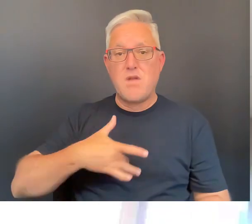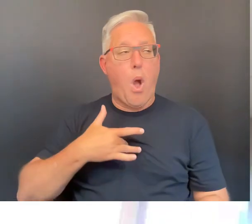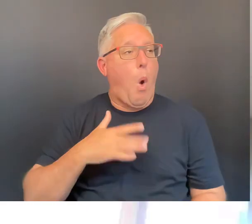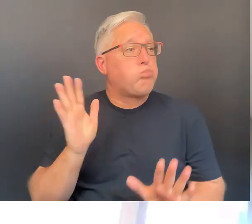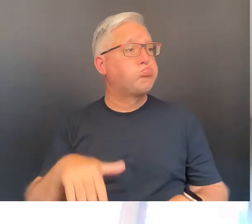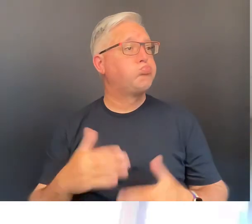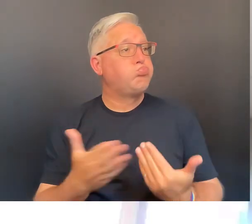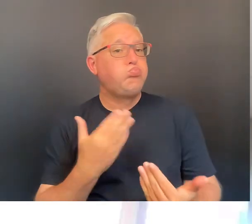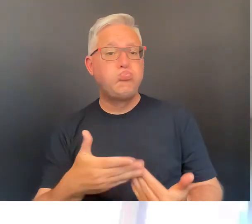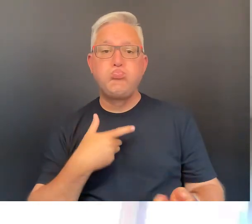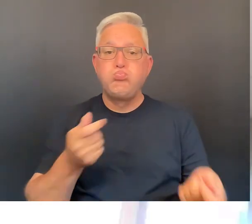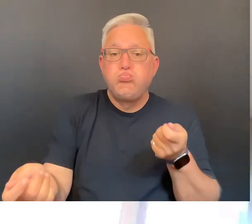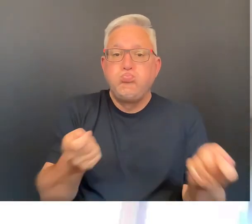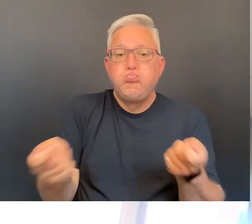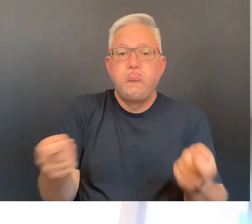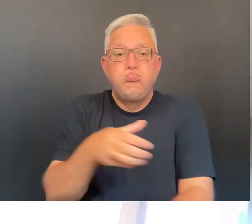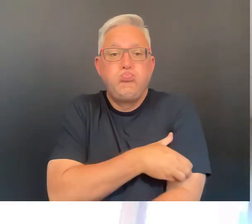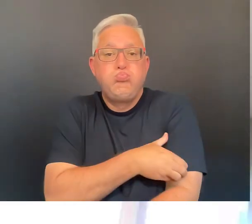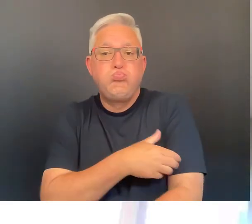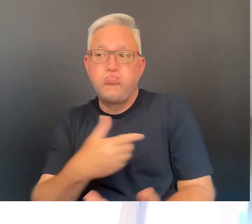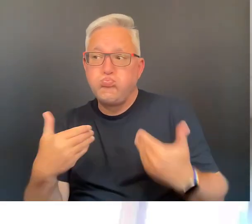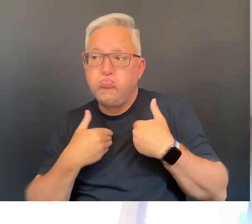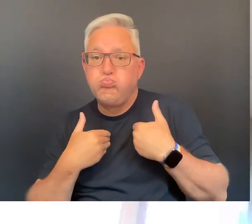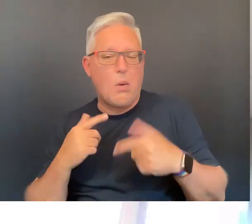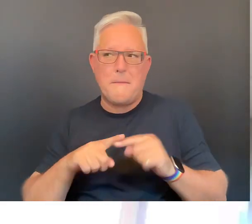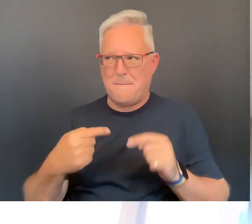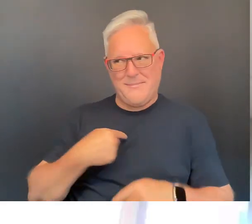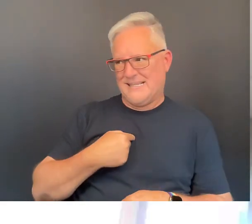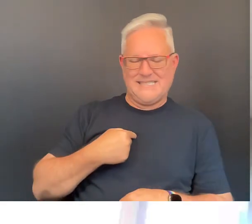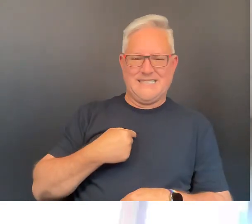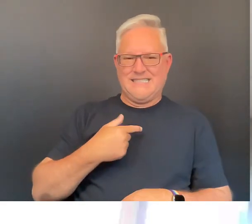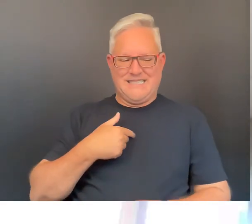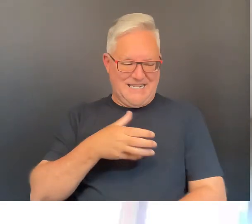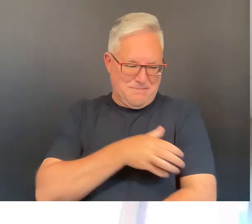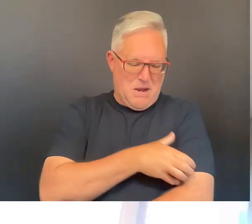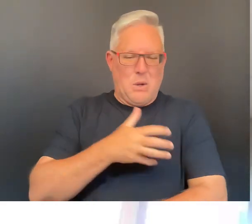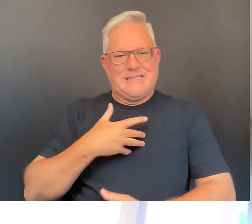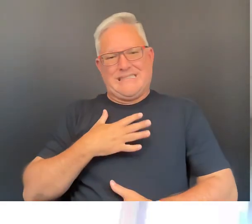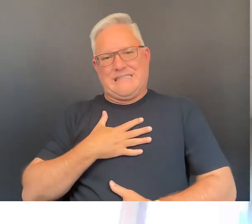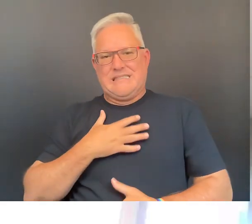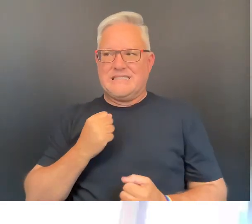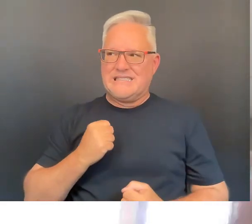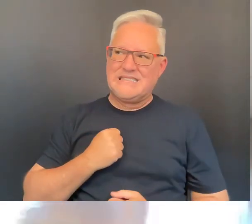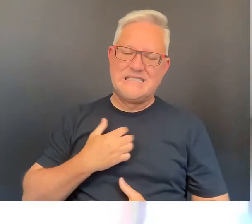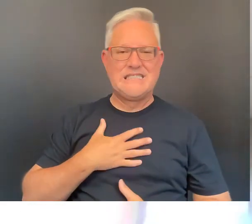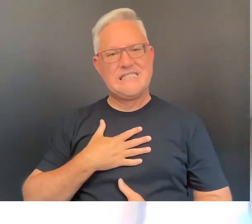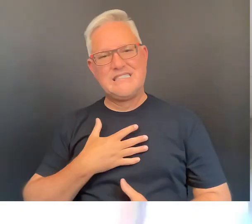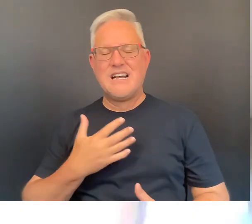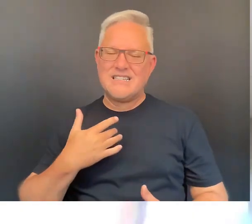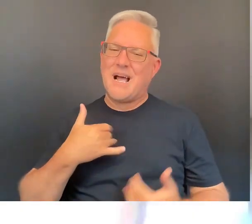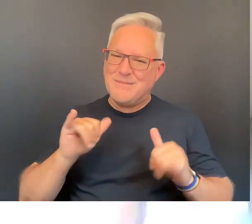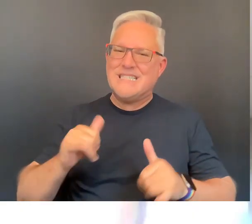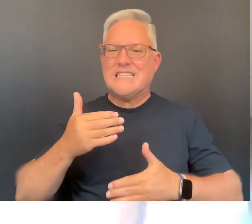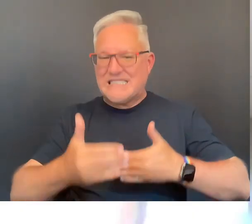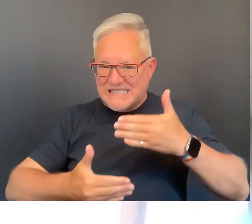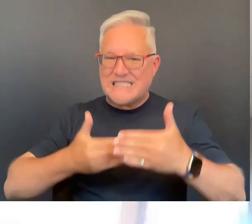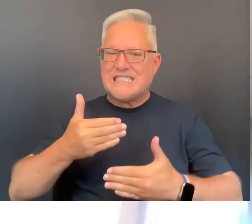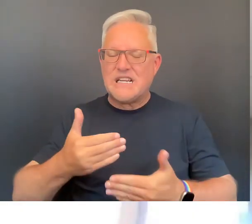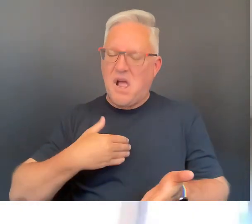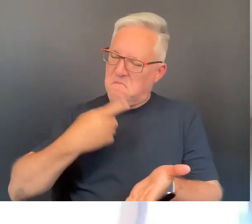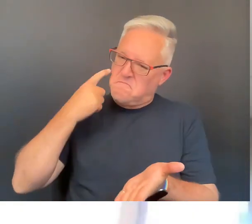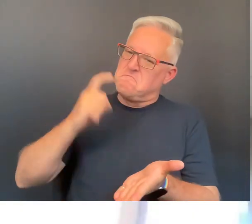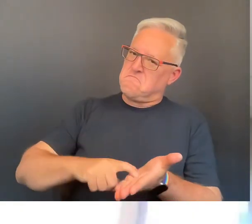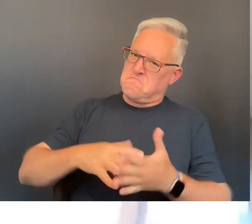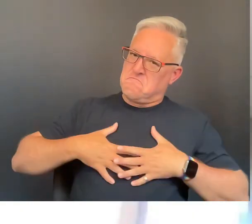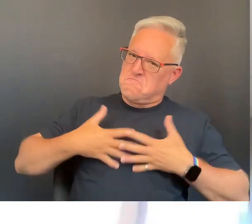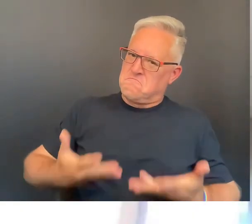but I'm still in that process. And I acknowledge that. And externally,